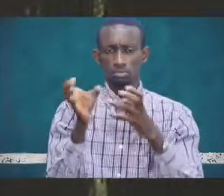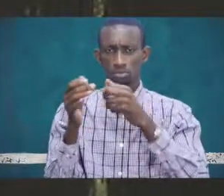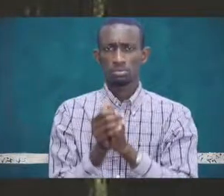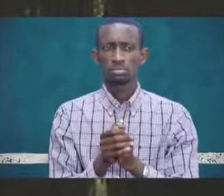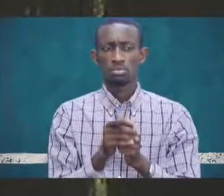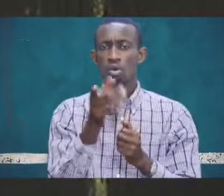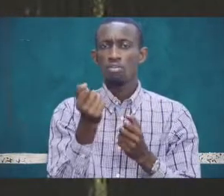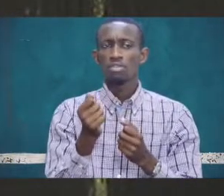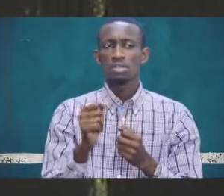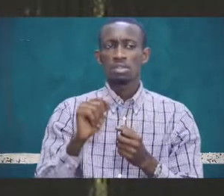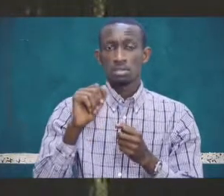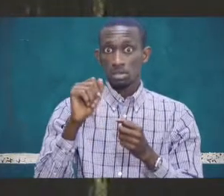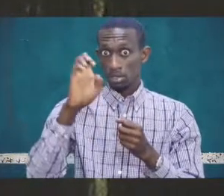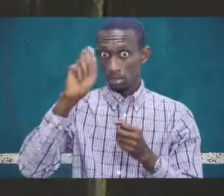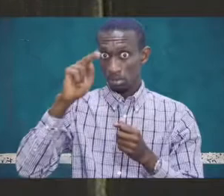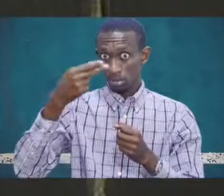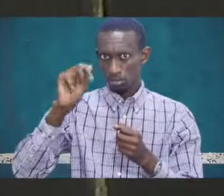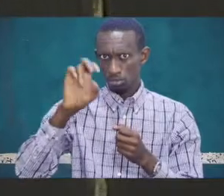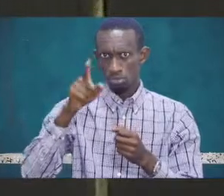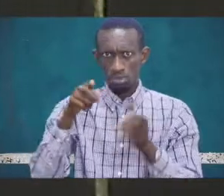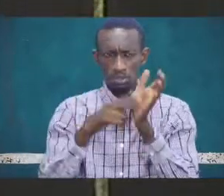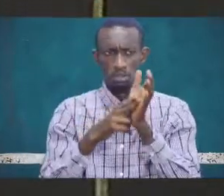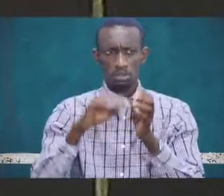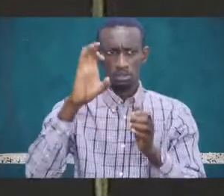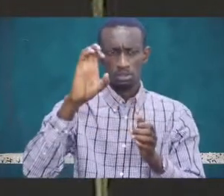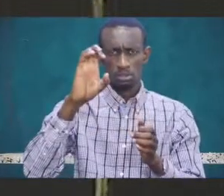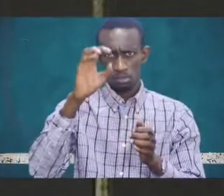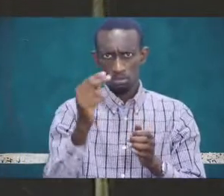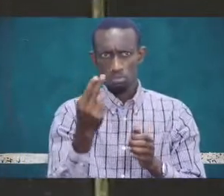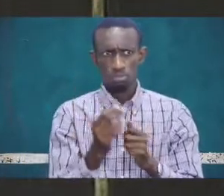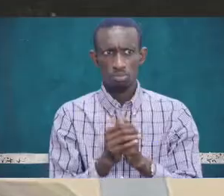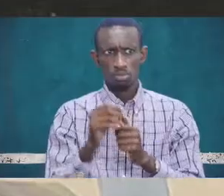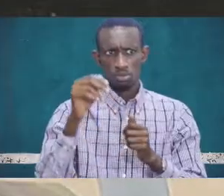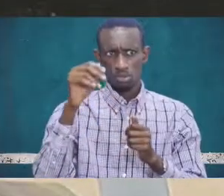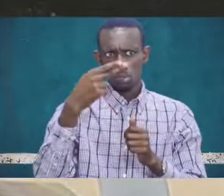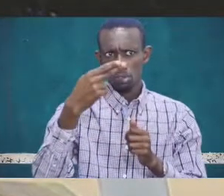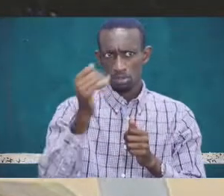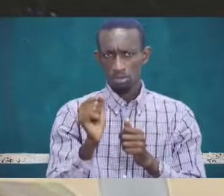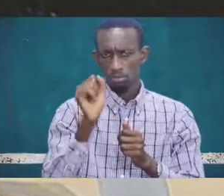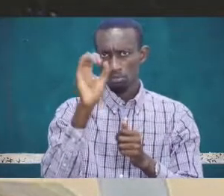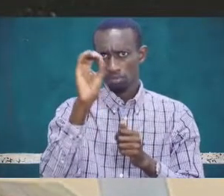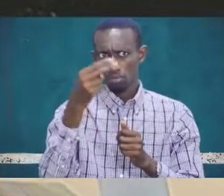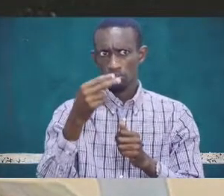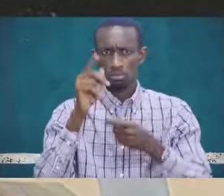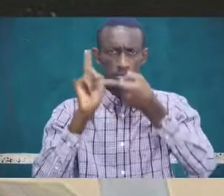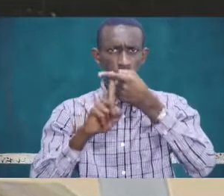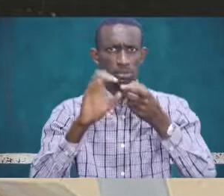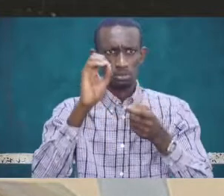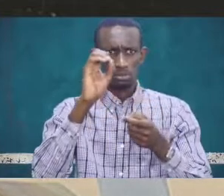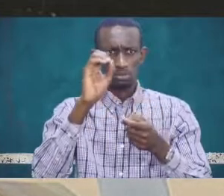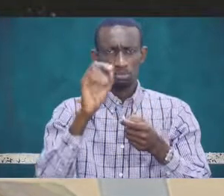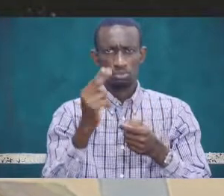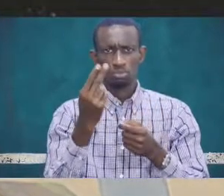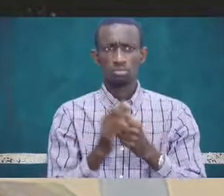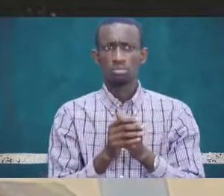is C2H5OH, plus oxygen. Remember, it is a complete combustion, and this